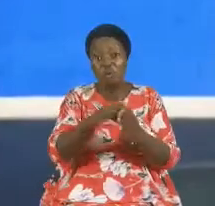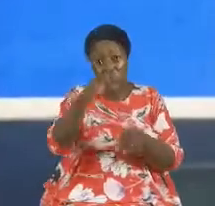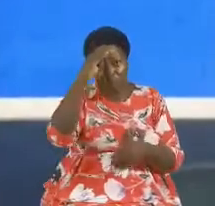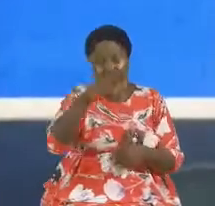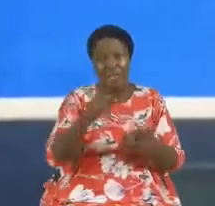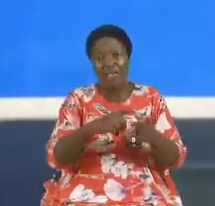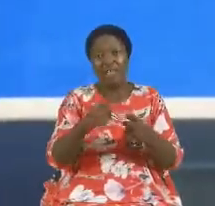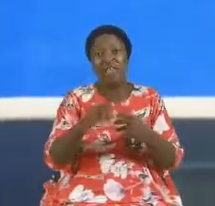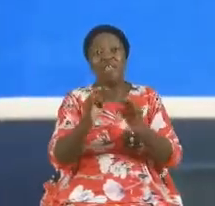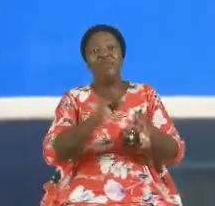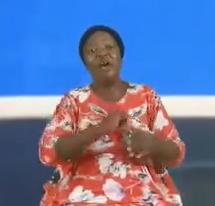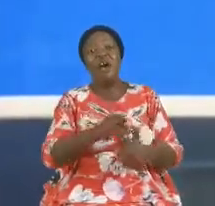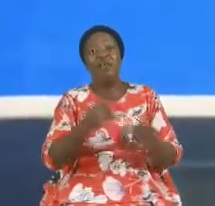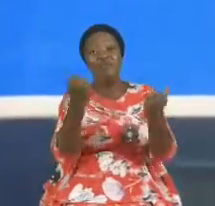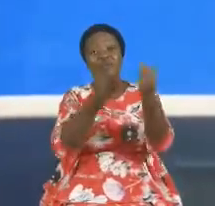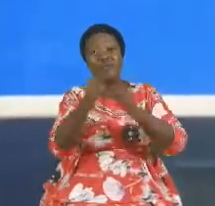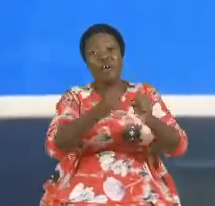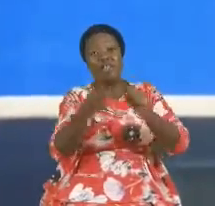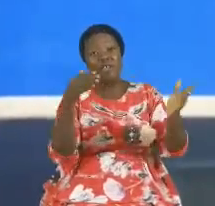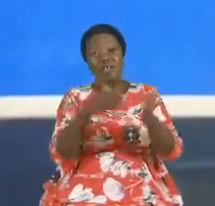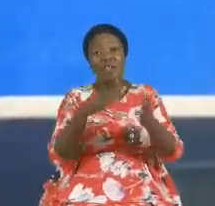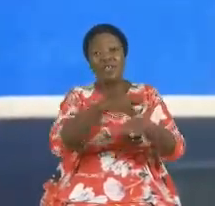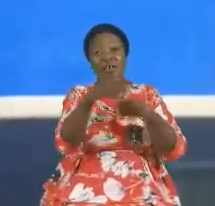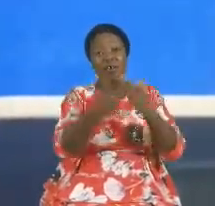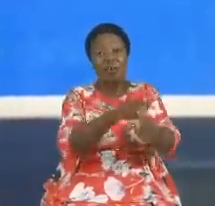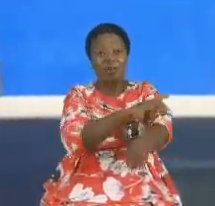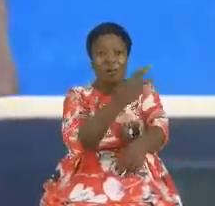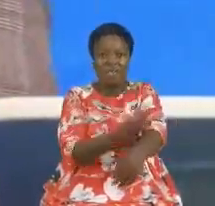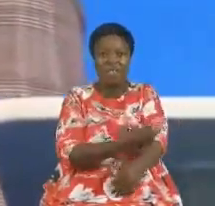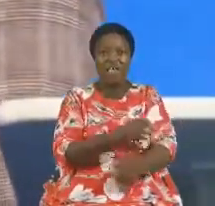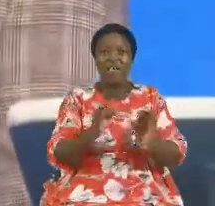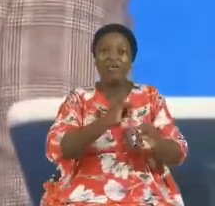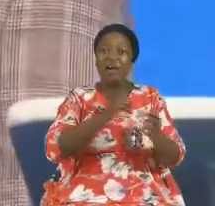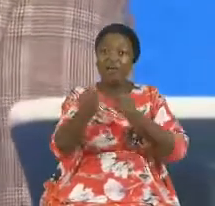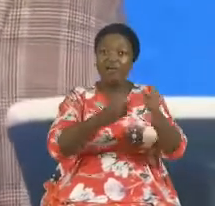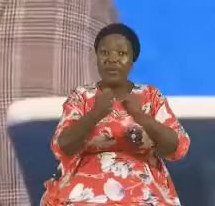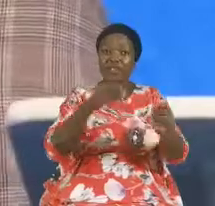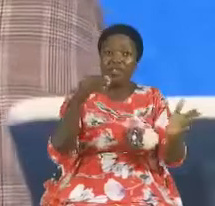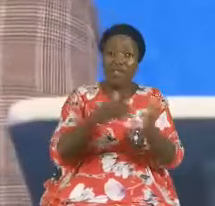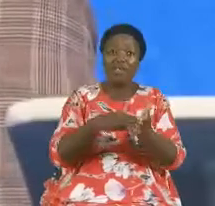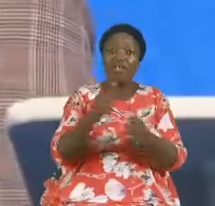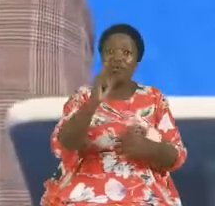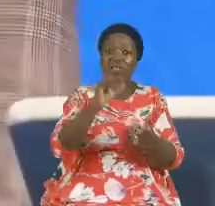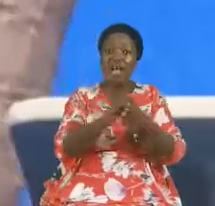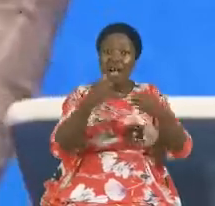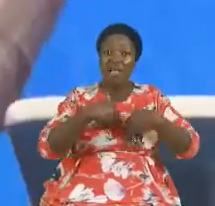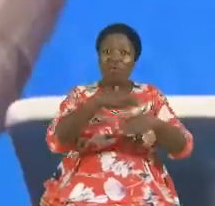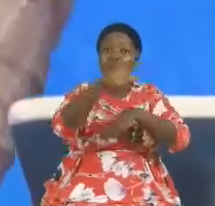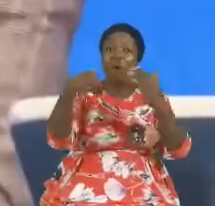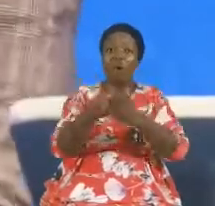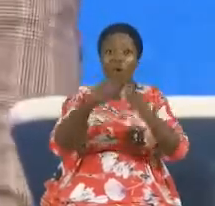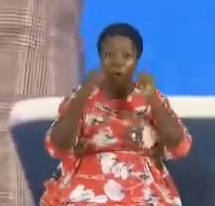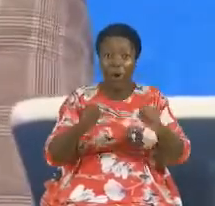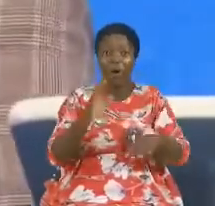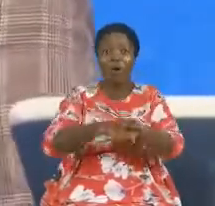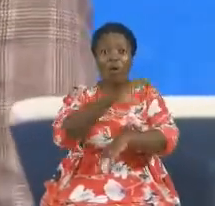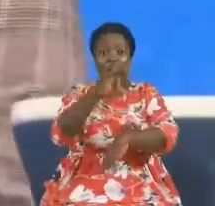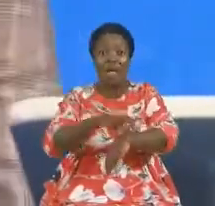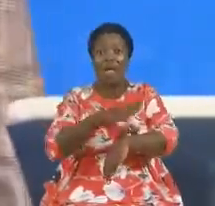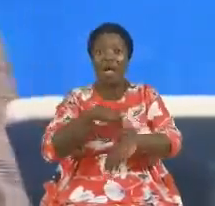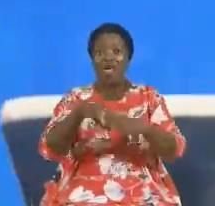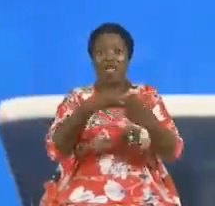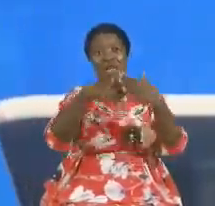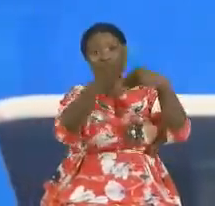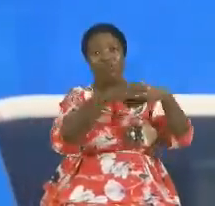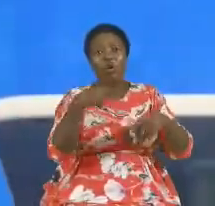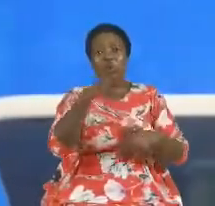man, and impoverished man, if I fight with the Almighty, if I fight with the one that